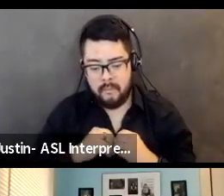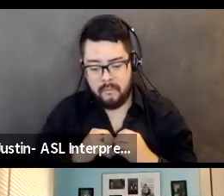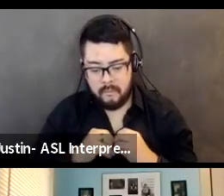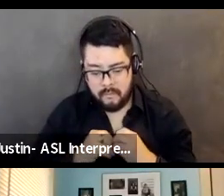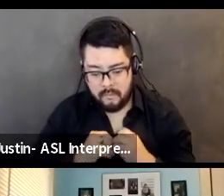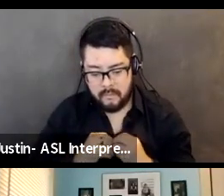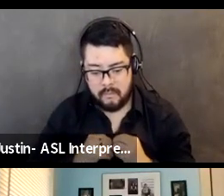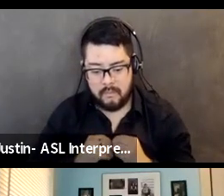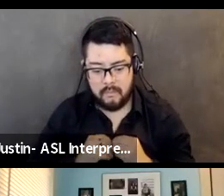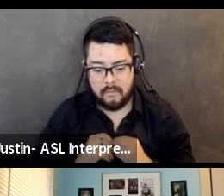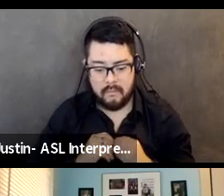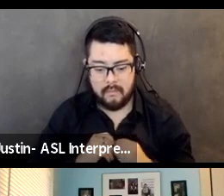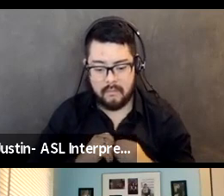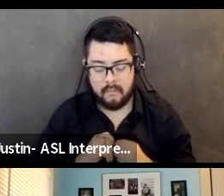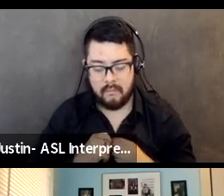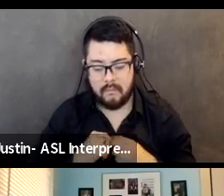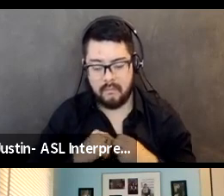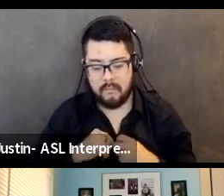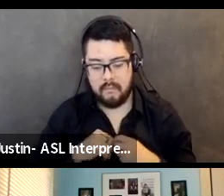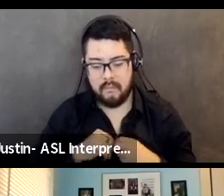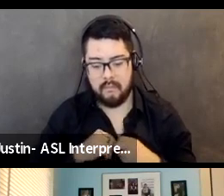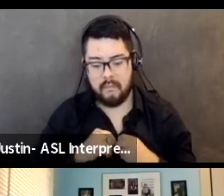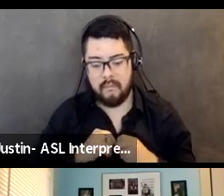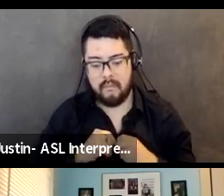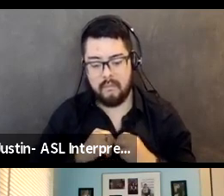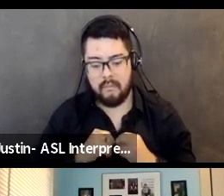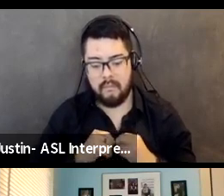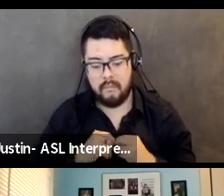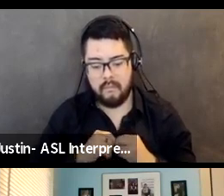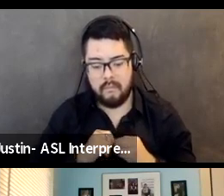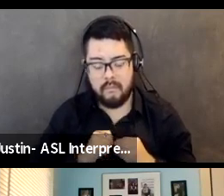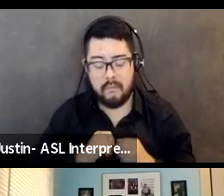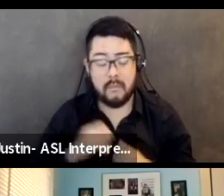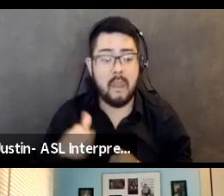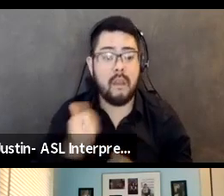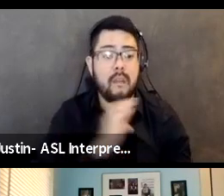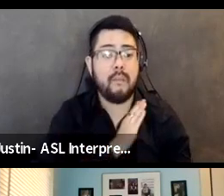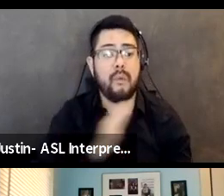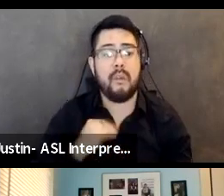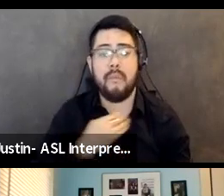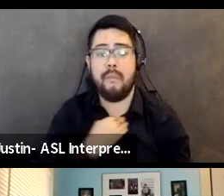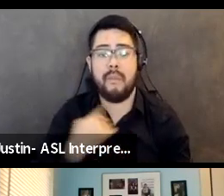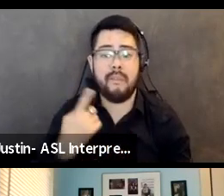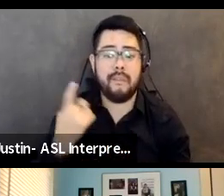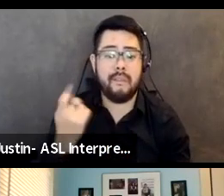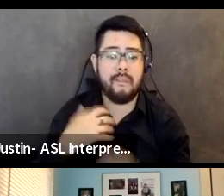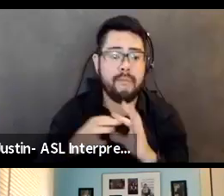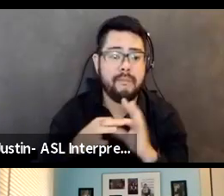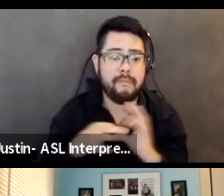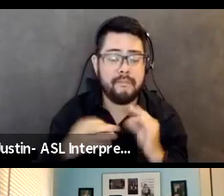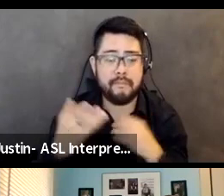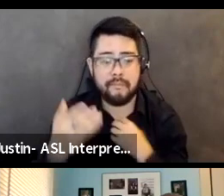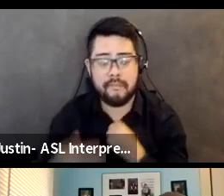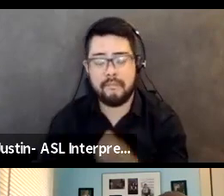yes any more board members comments or questions